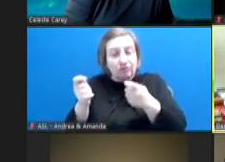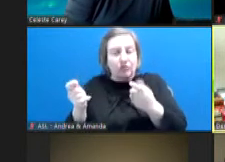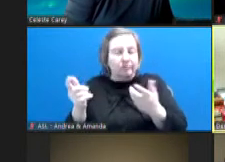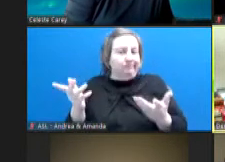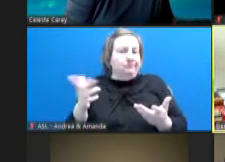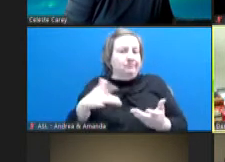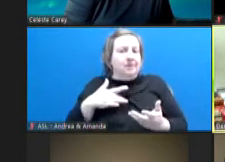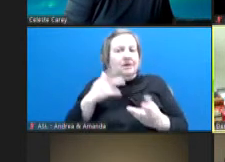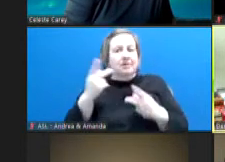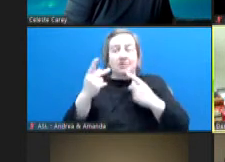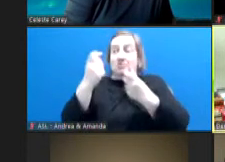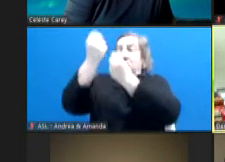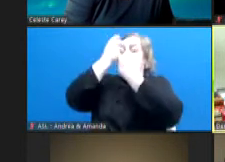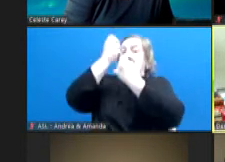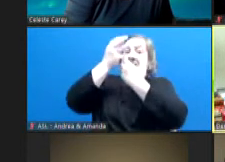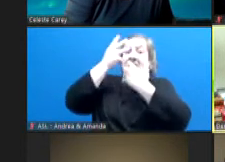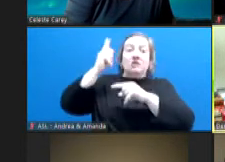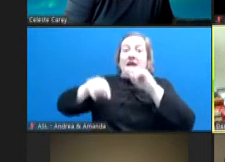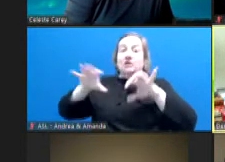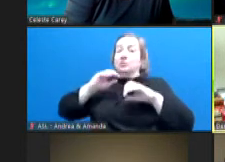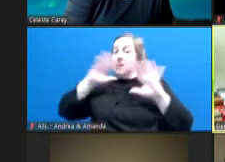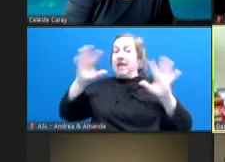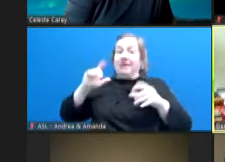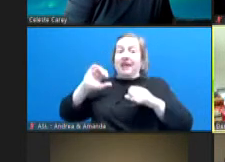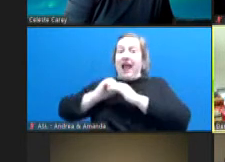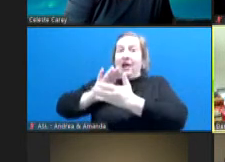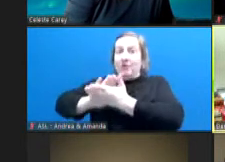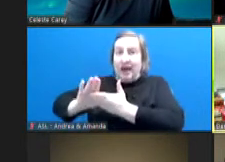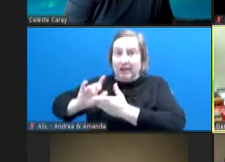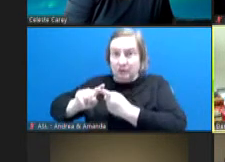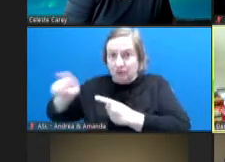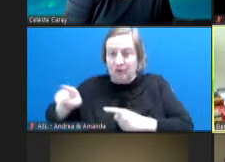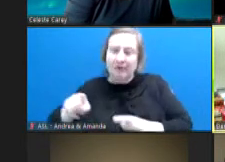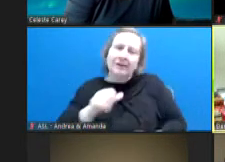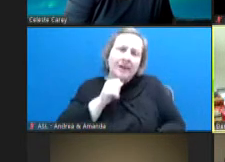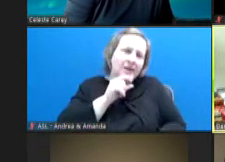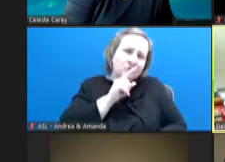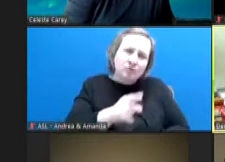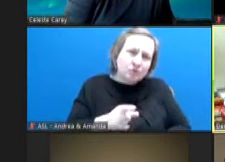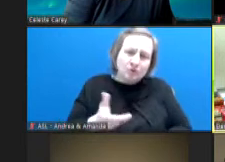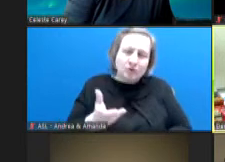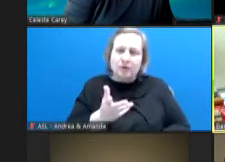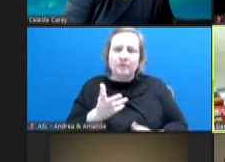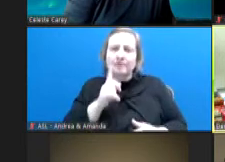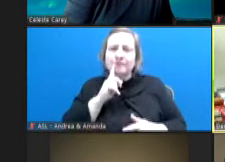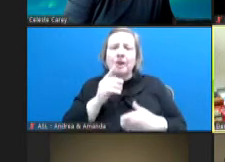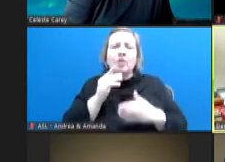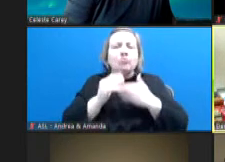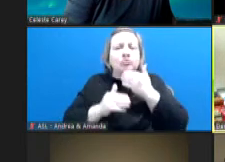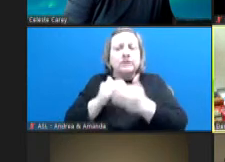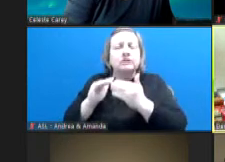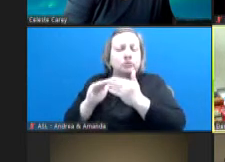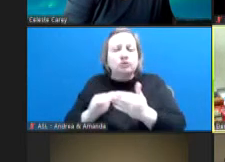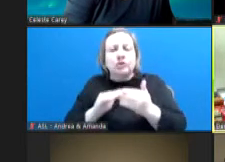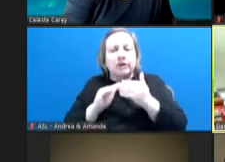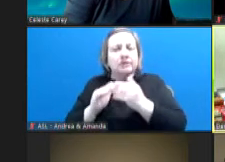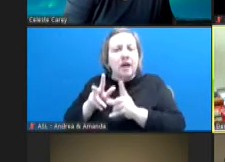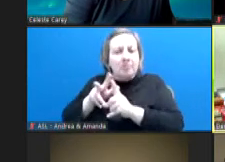are yelling at you and stuff. There's nothing you can do to be nice to them. Well, that's not really true, you know. And even procedural justice applies even